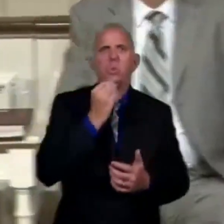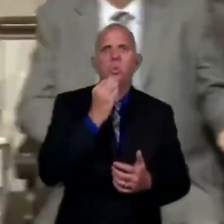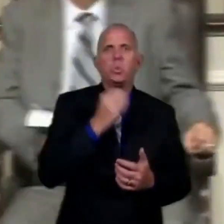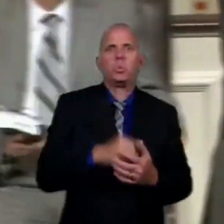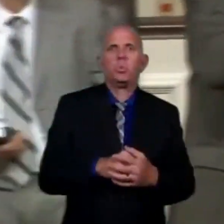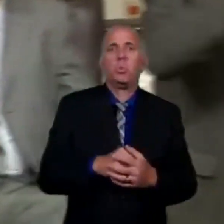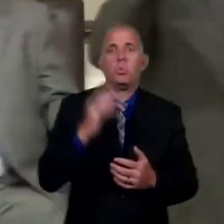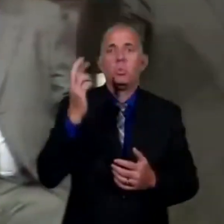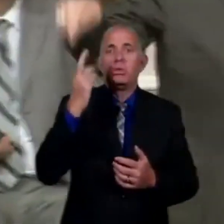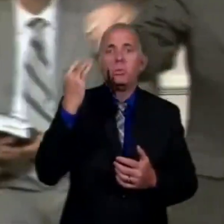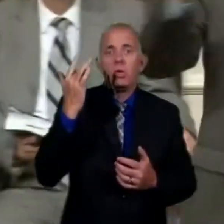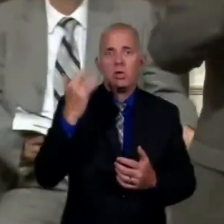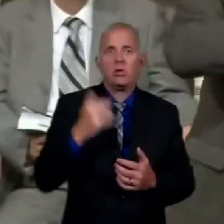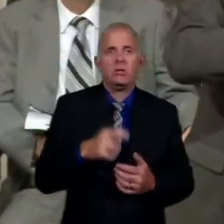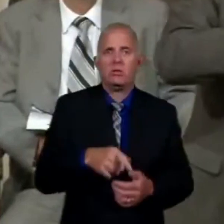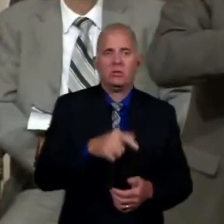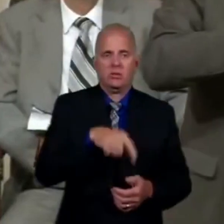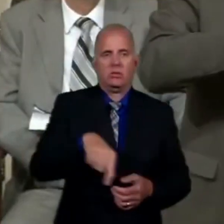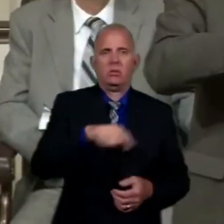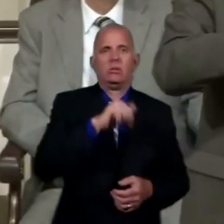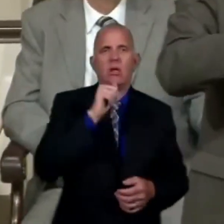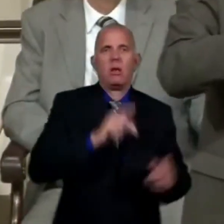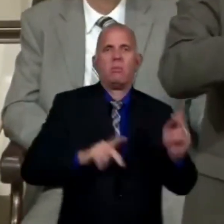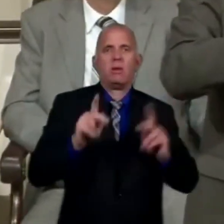is not the Jewish people, it's God of the Jews.